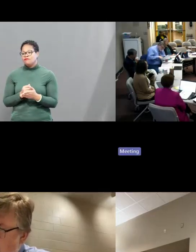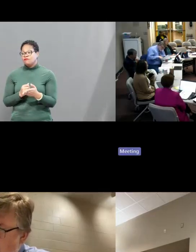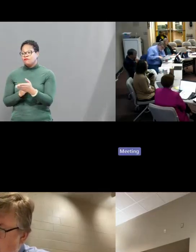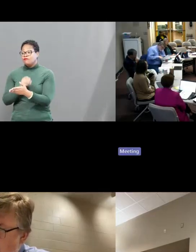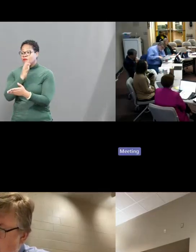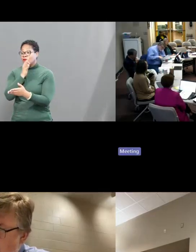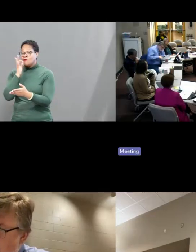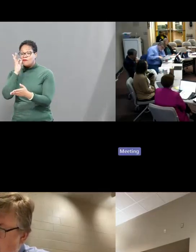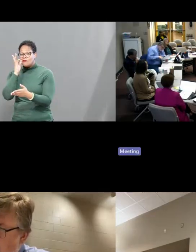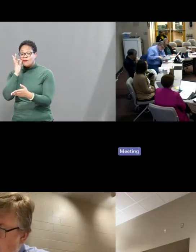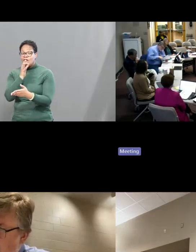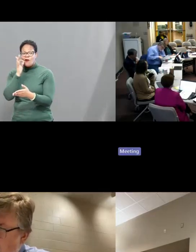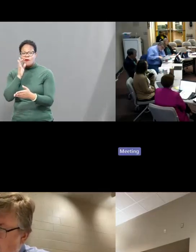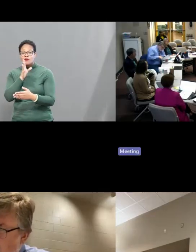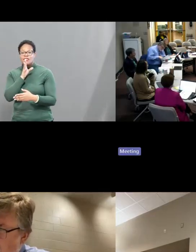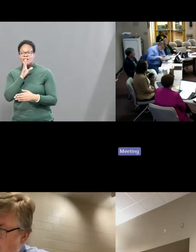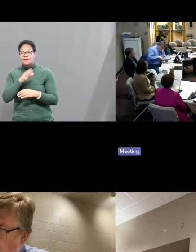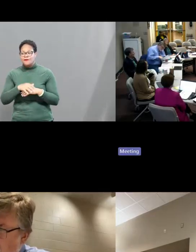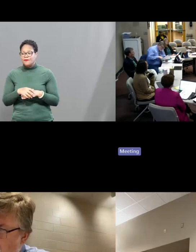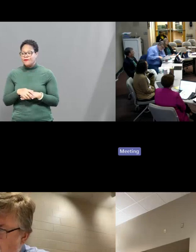Yes, Gary. Farmer speaking.